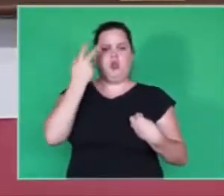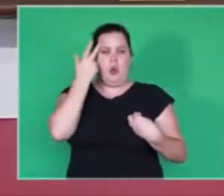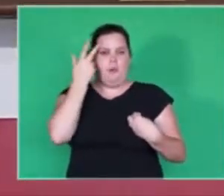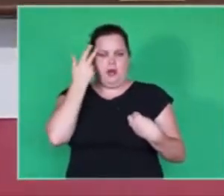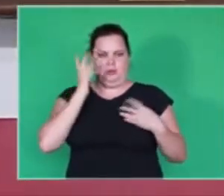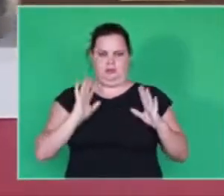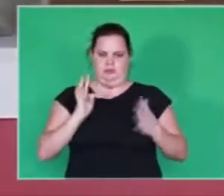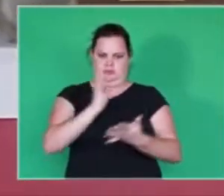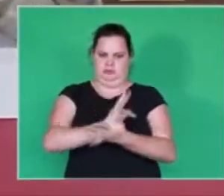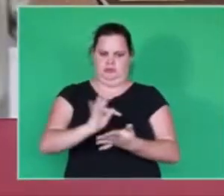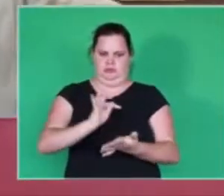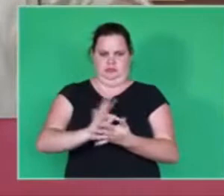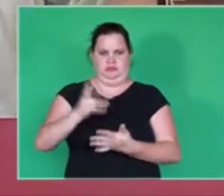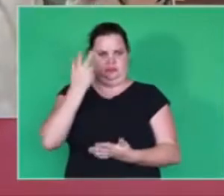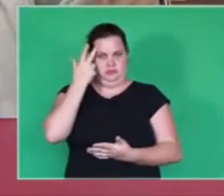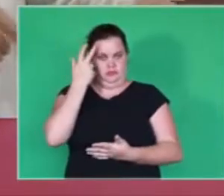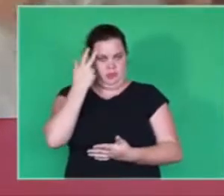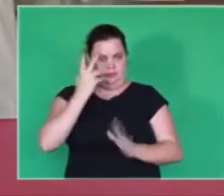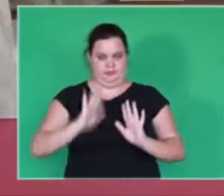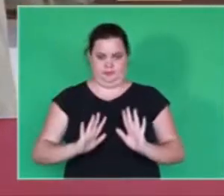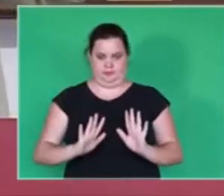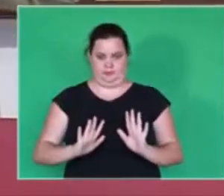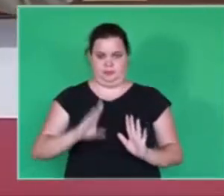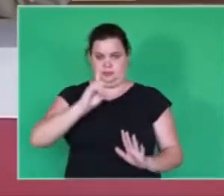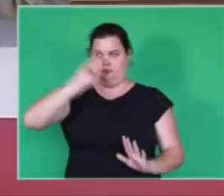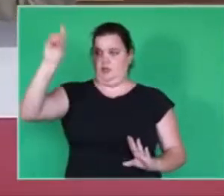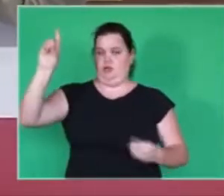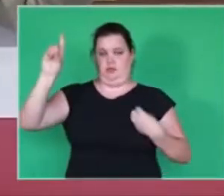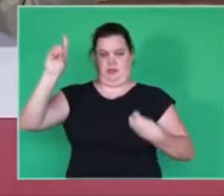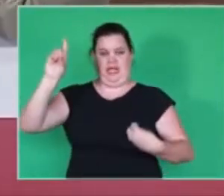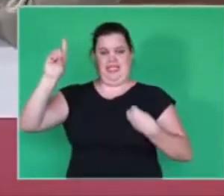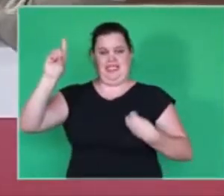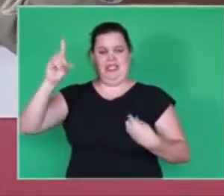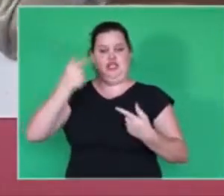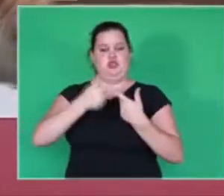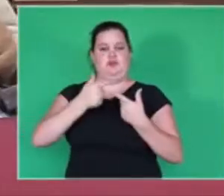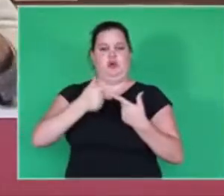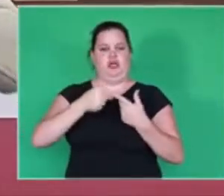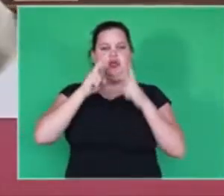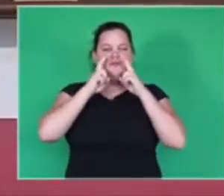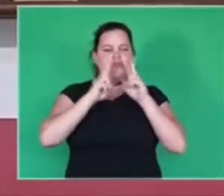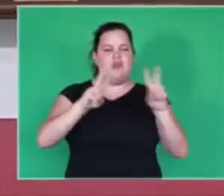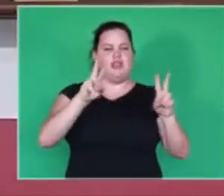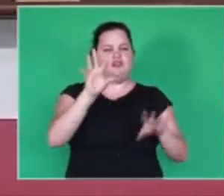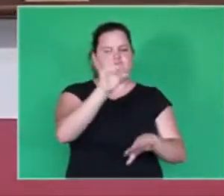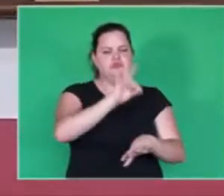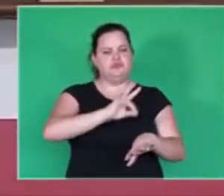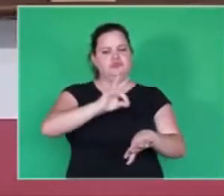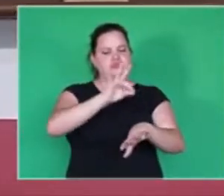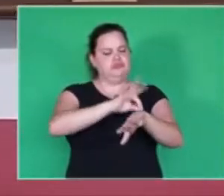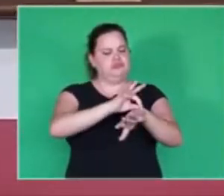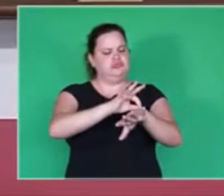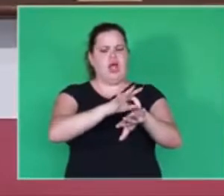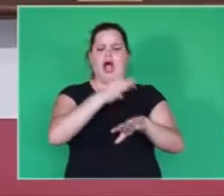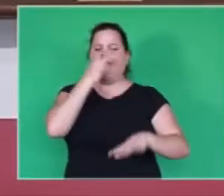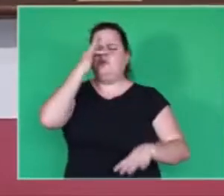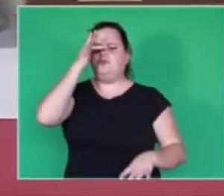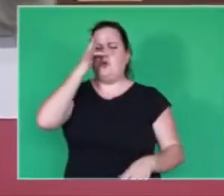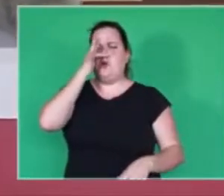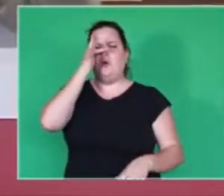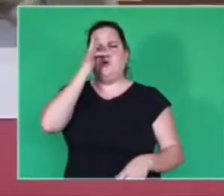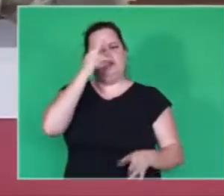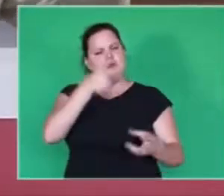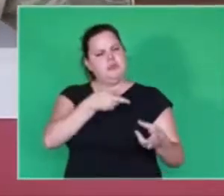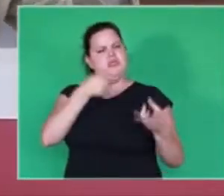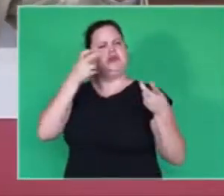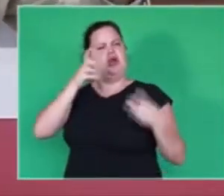theology. God exists because He is in the flower or in the